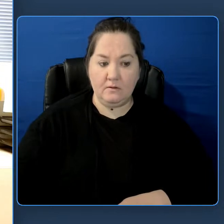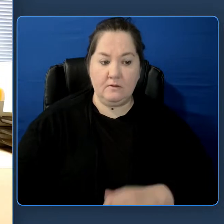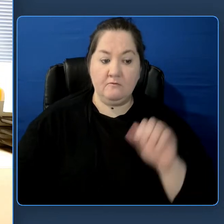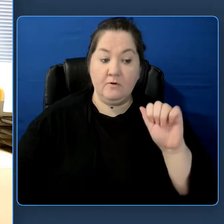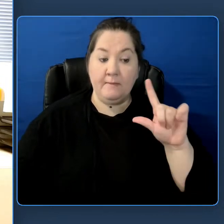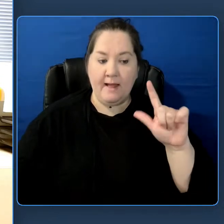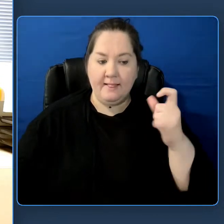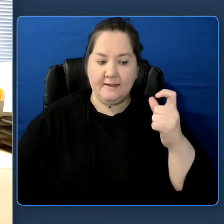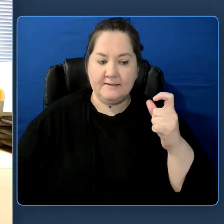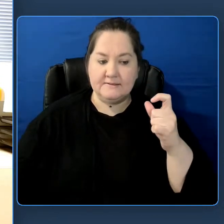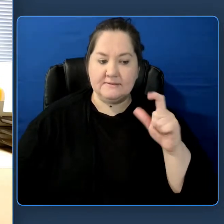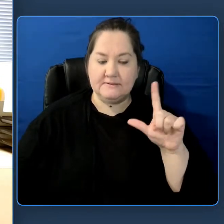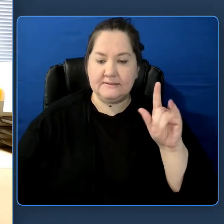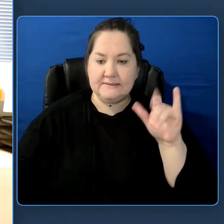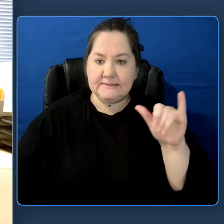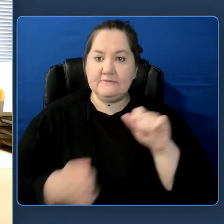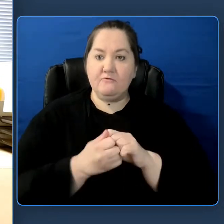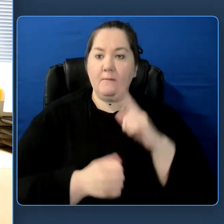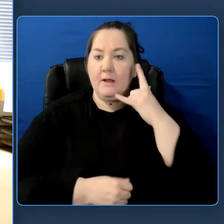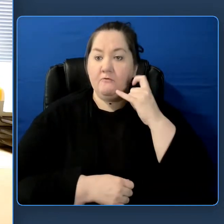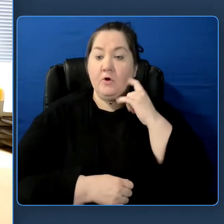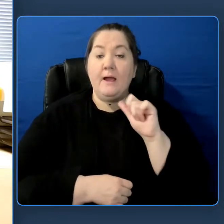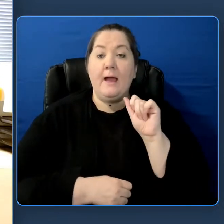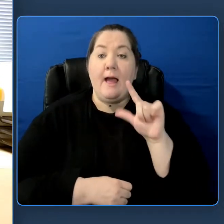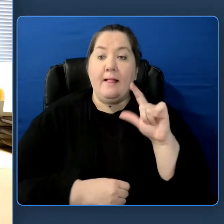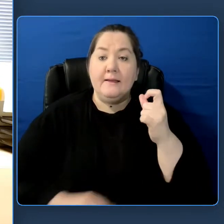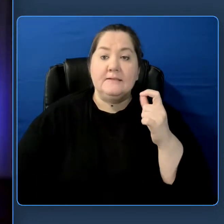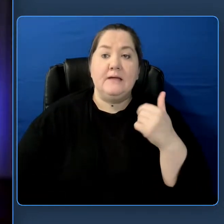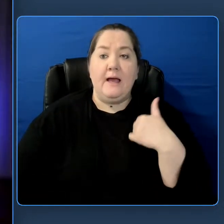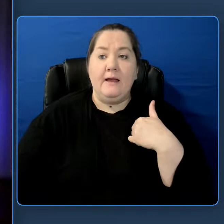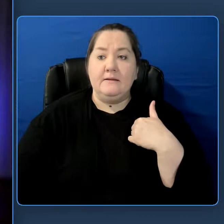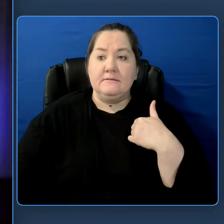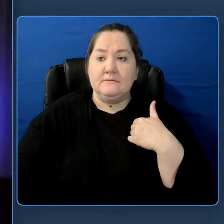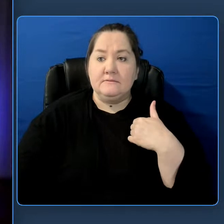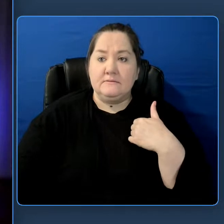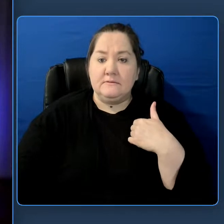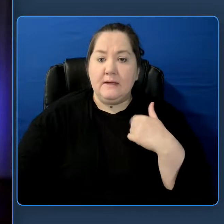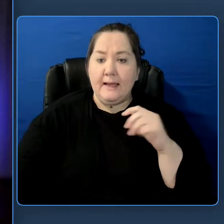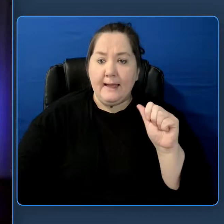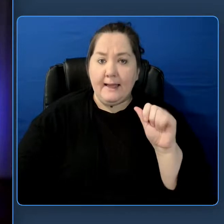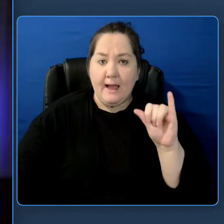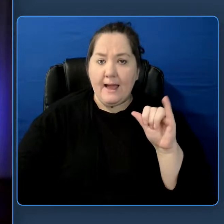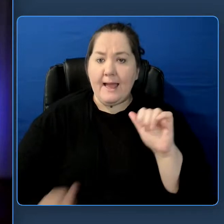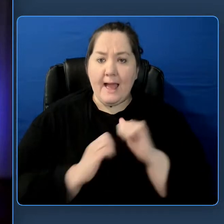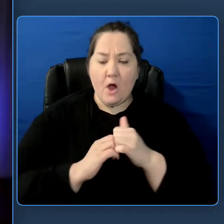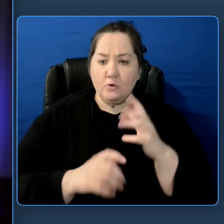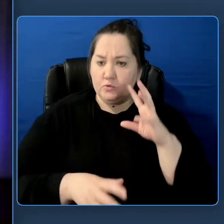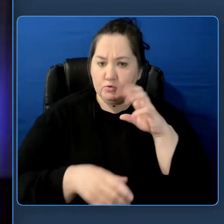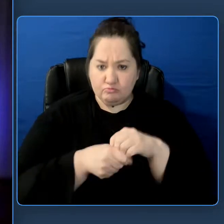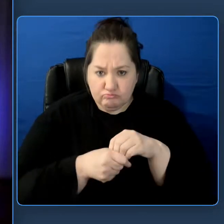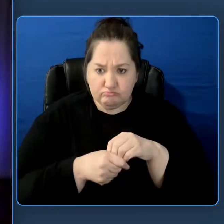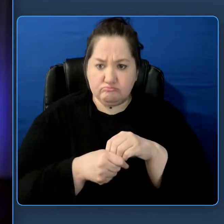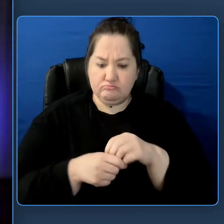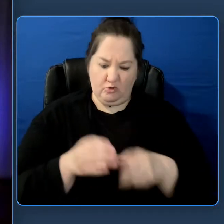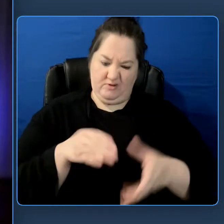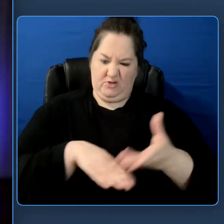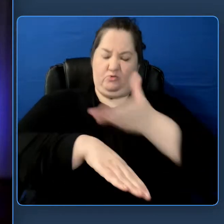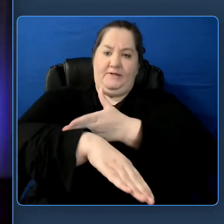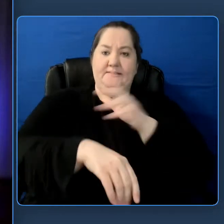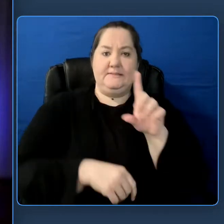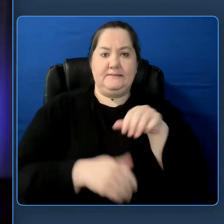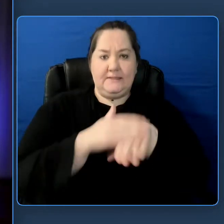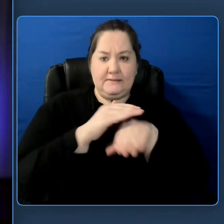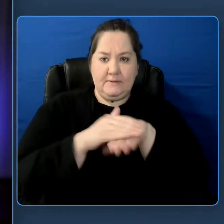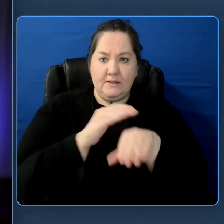Alex Lindsay in Novato, California. Alex asks, how do you think AI can be used to increase accessibility for events